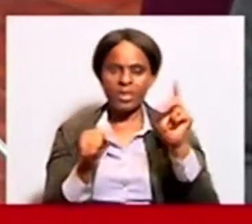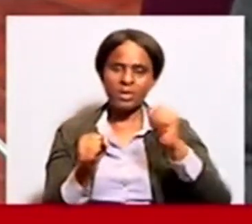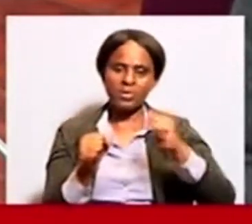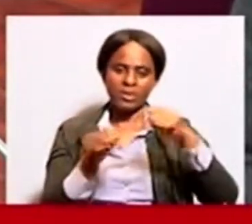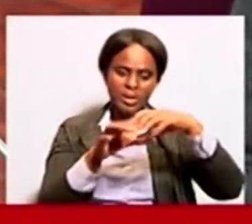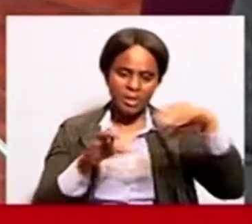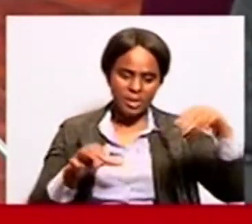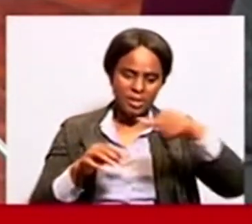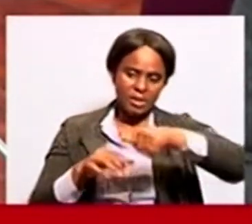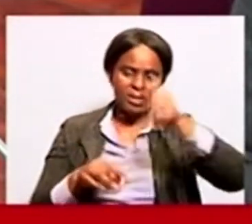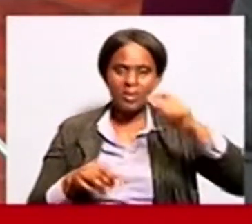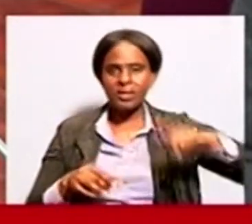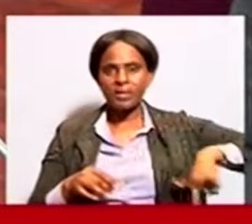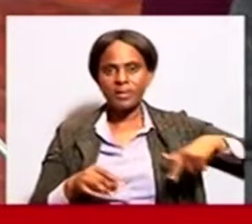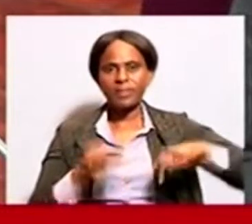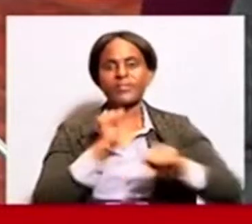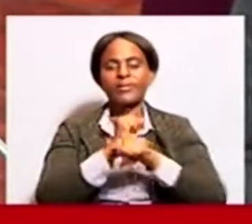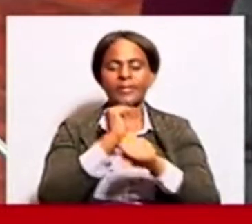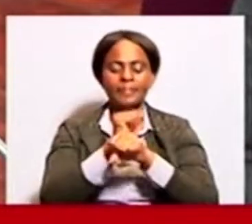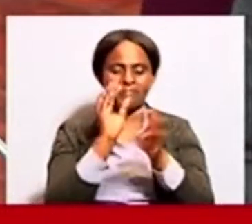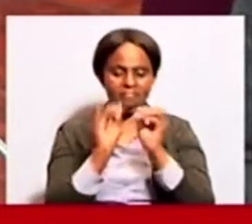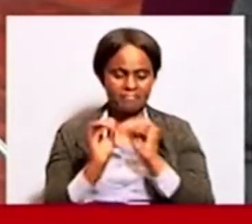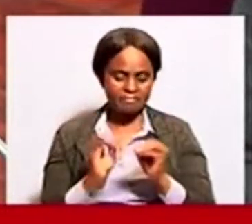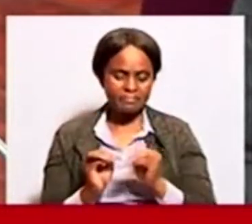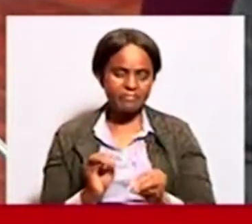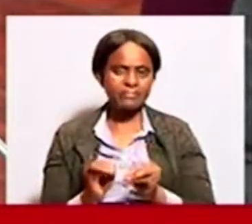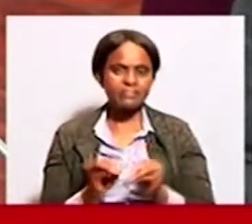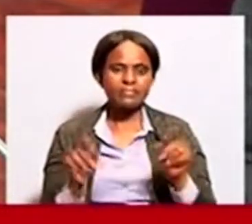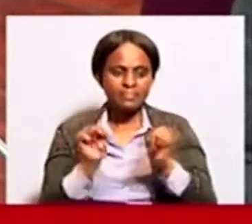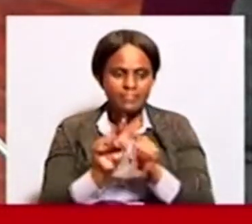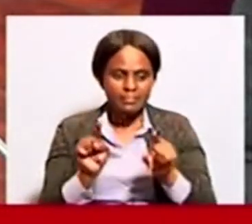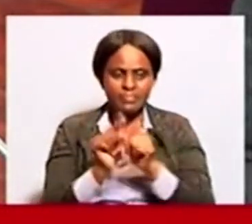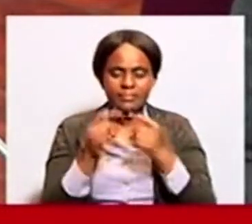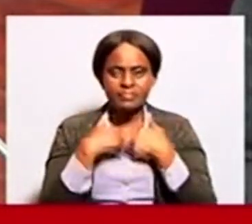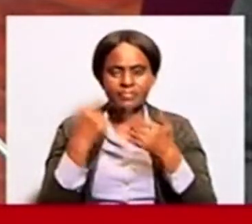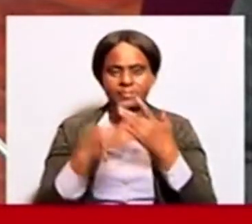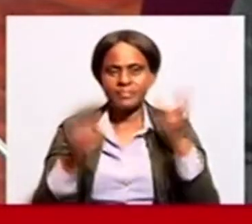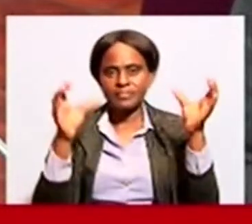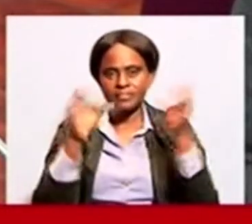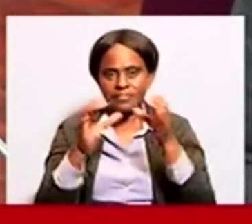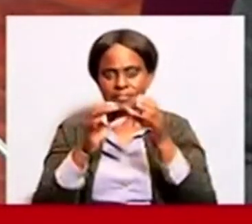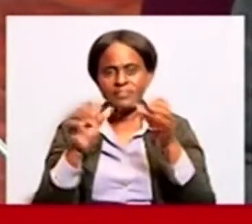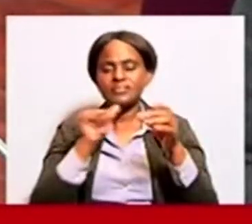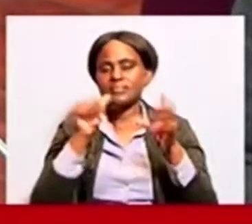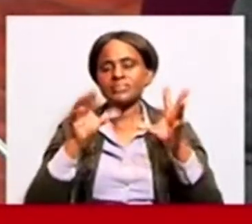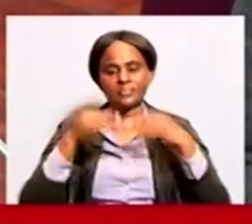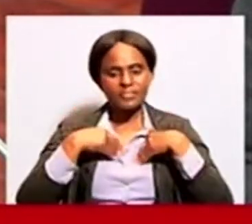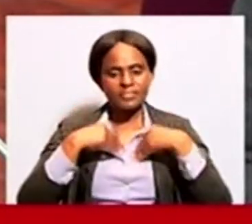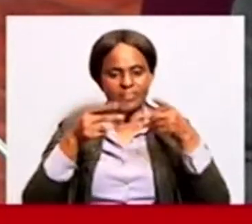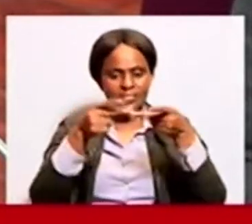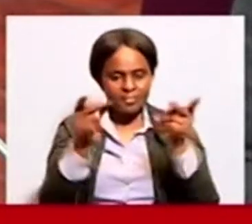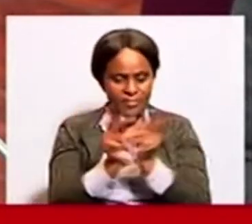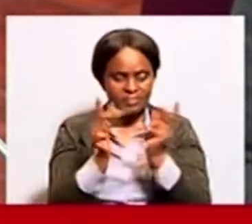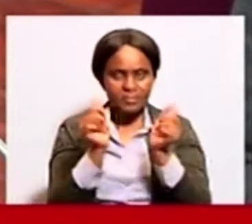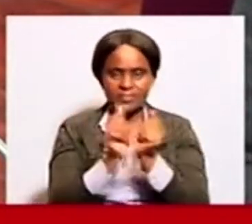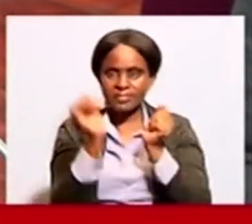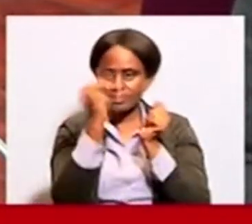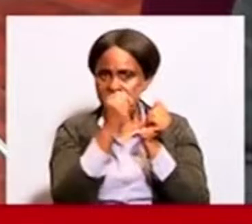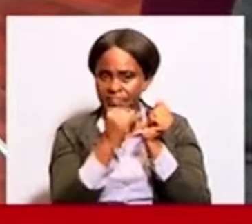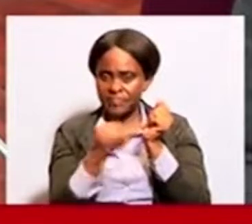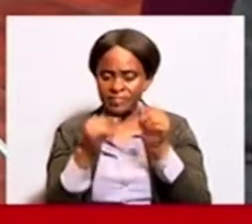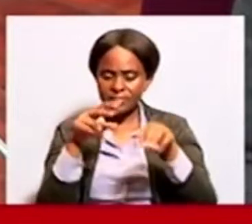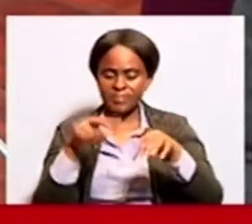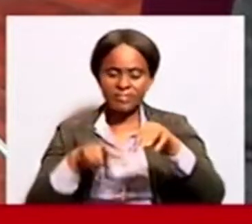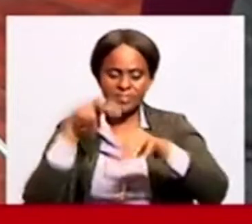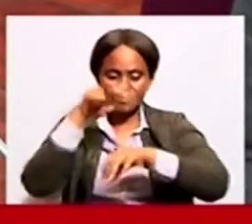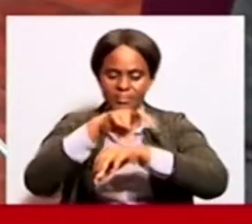Swasco delayed to work on. Also, there was community disagreement on the location and design of the crossing